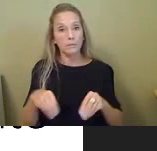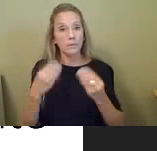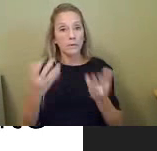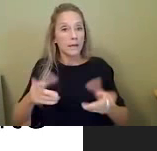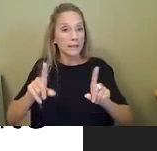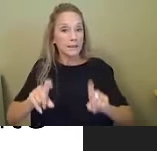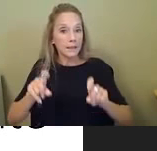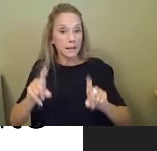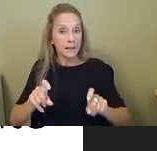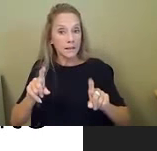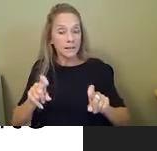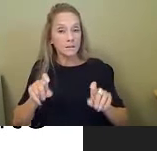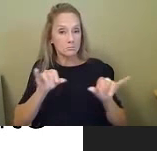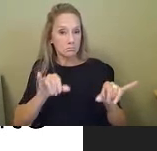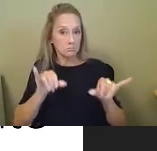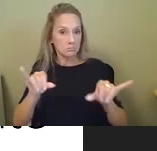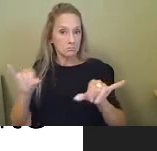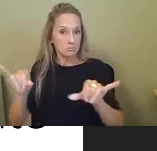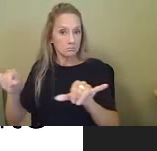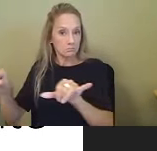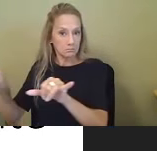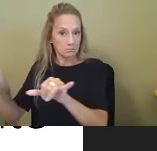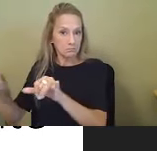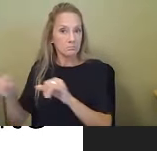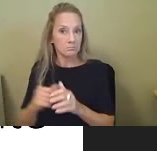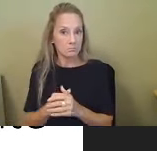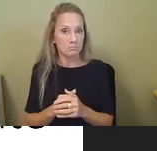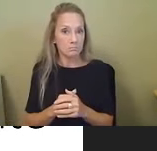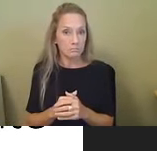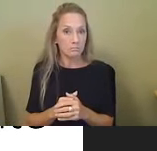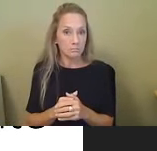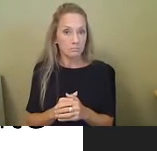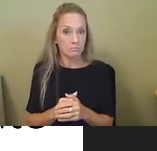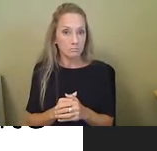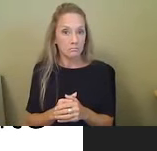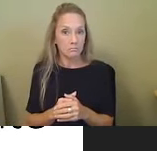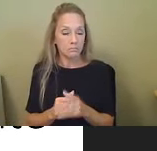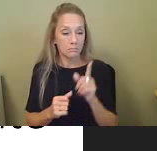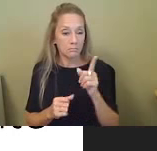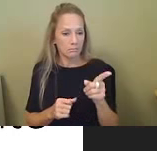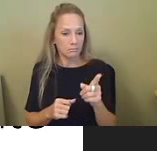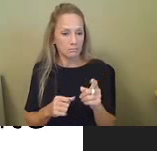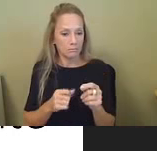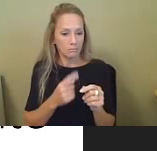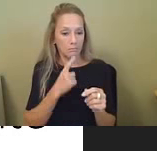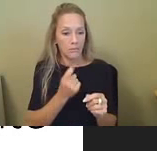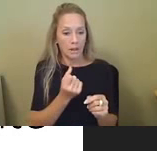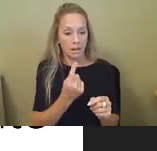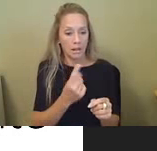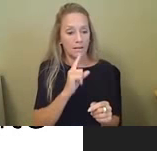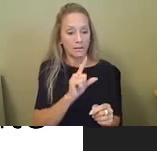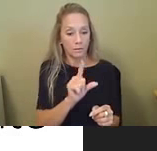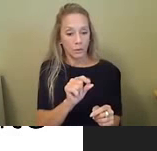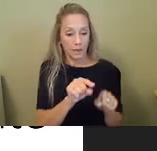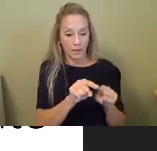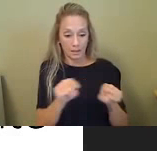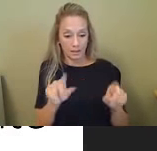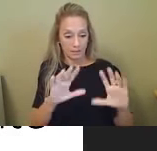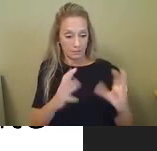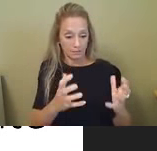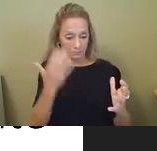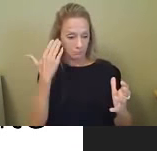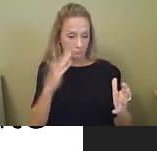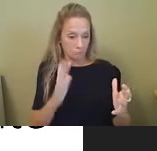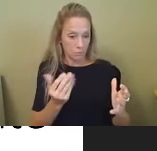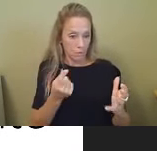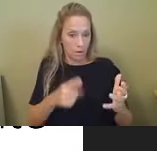is fairly steady. Again, I don't know what exactly has happened to the testing volume in the 11 to 20 and 21 to 30. Dr. Buchanan,